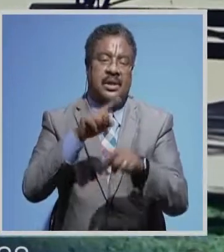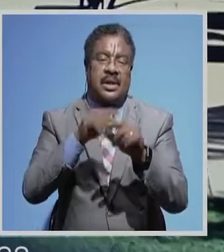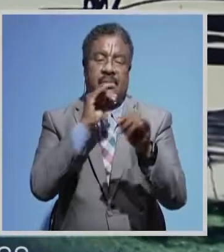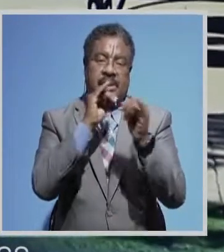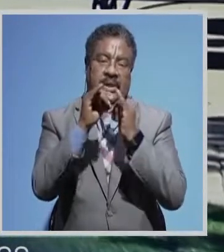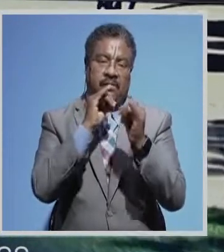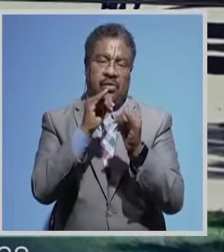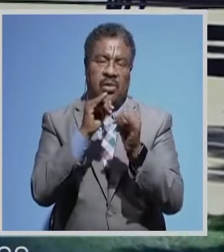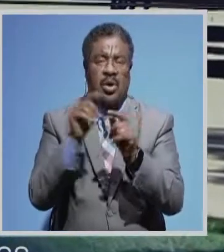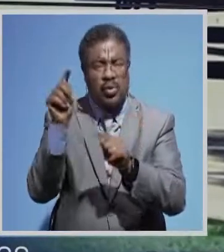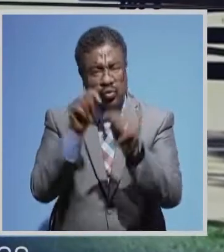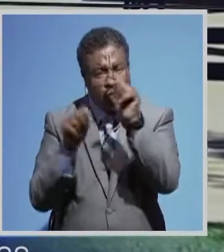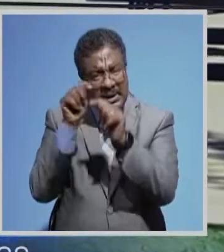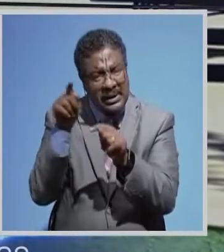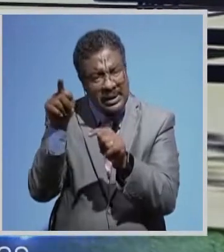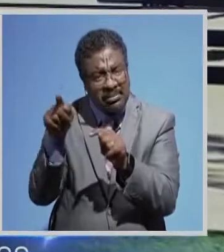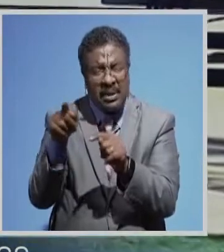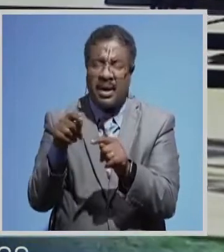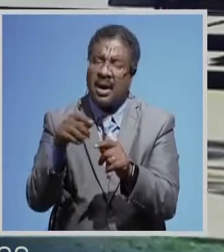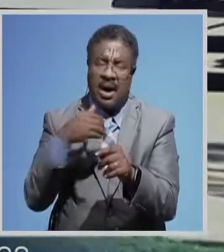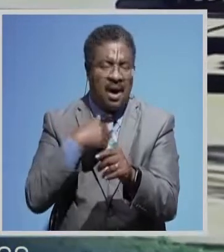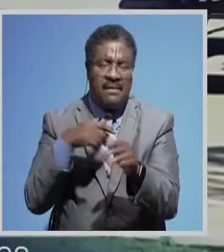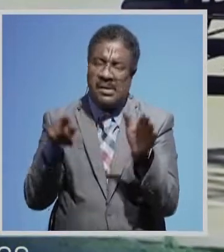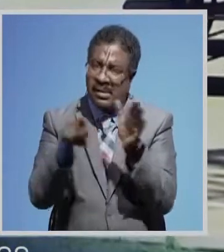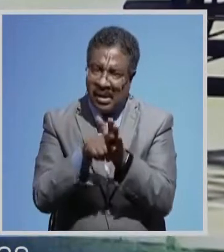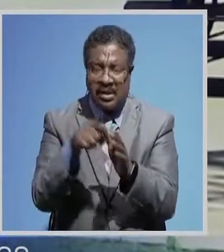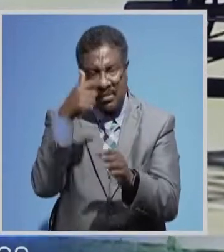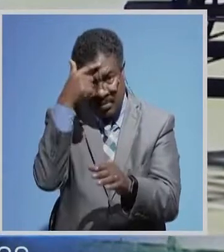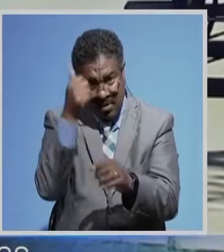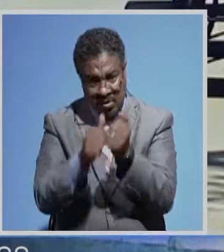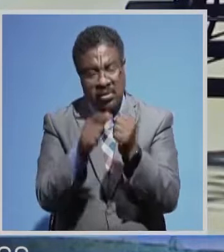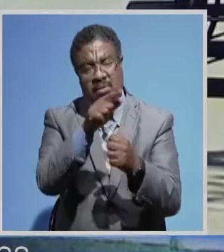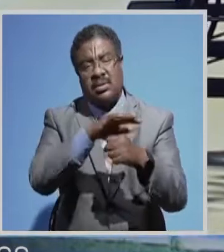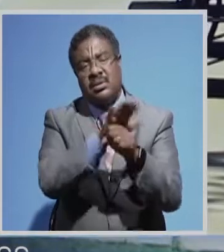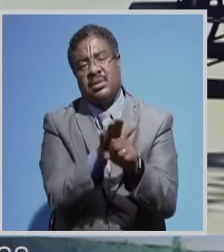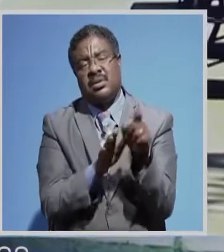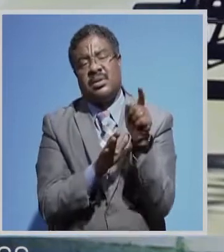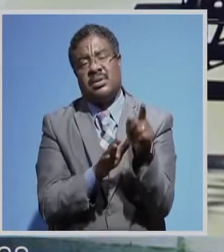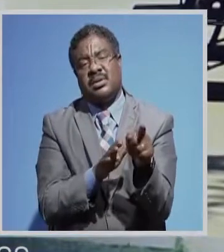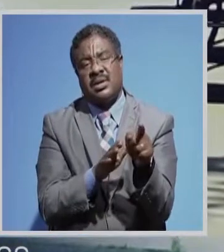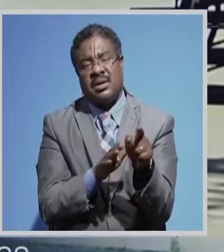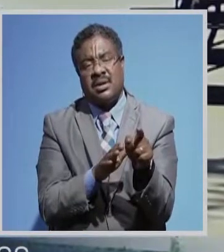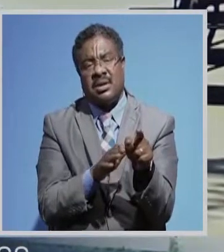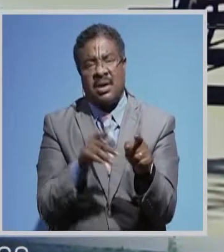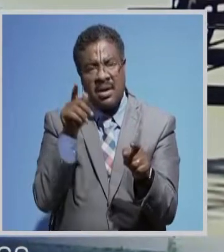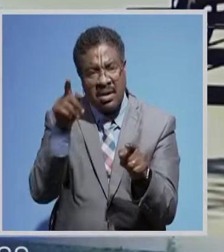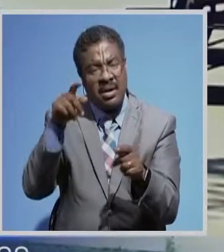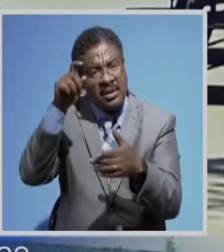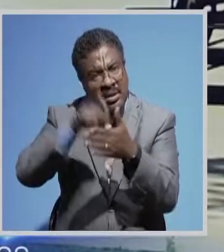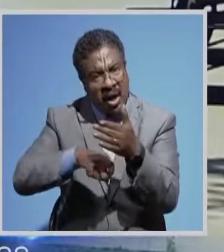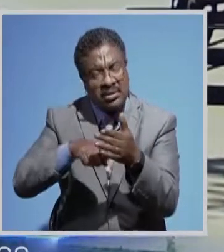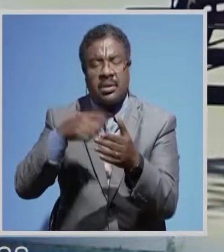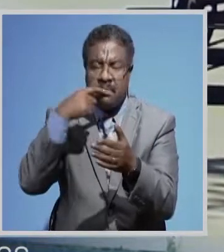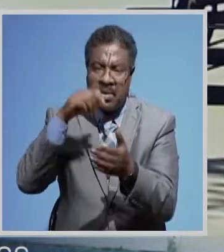hit by the negative effects of COVID-19. He said top on the list is the cutting down of tax requirements for